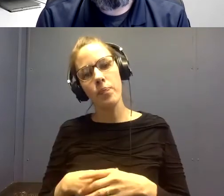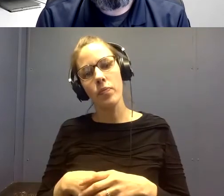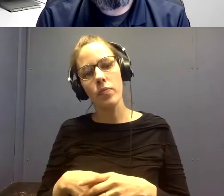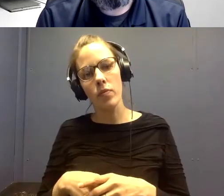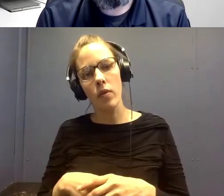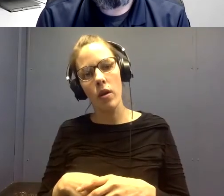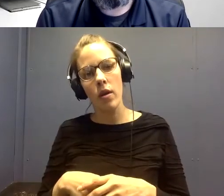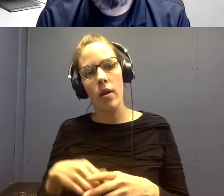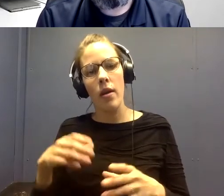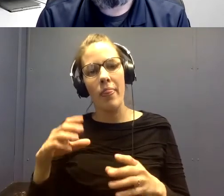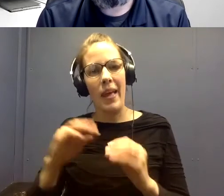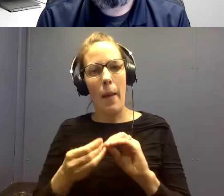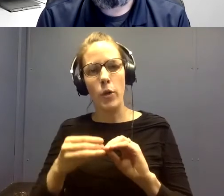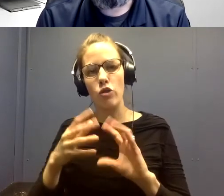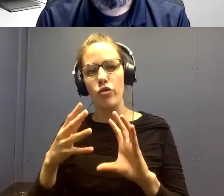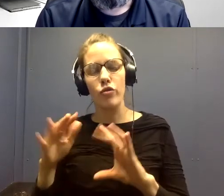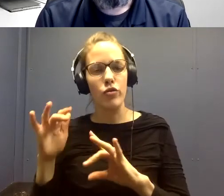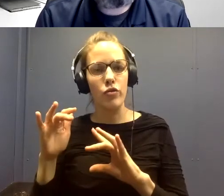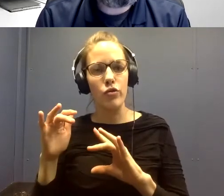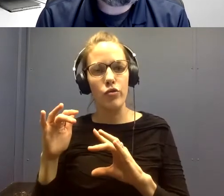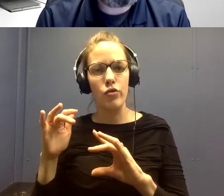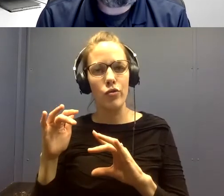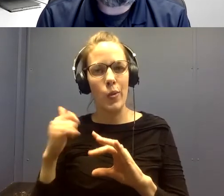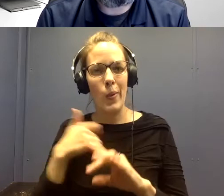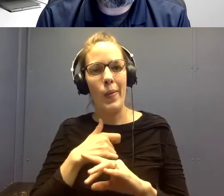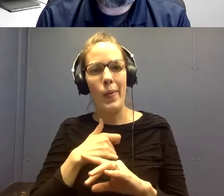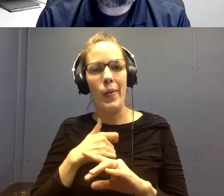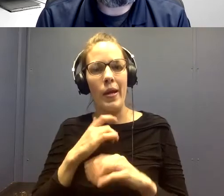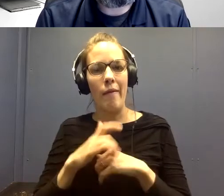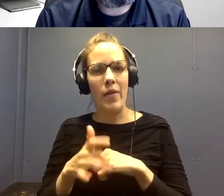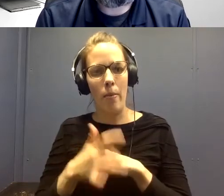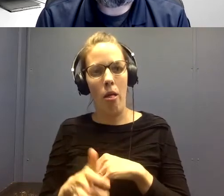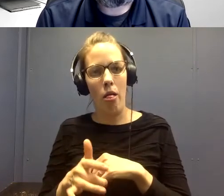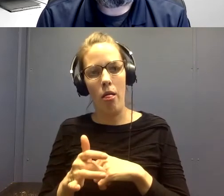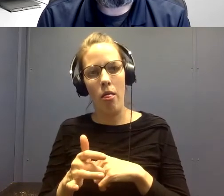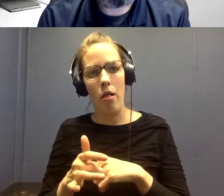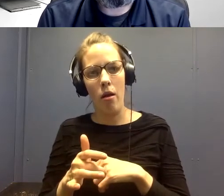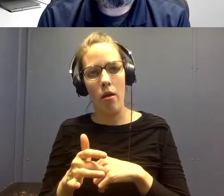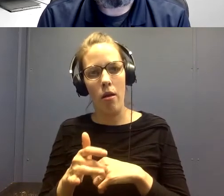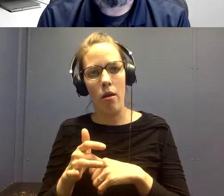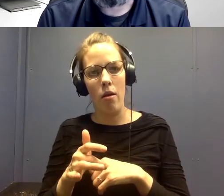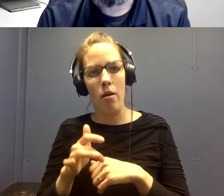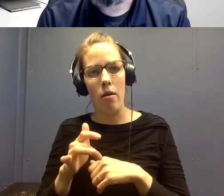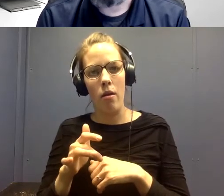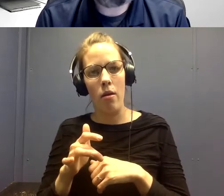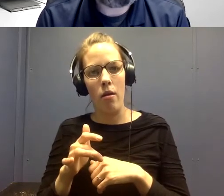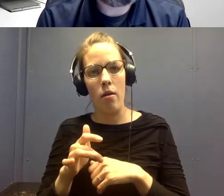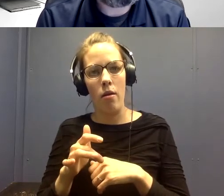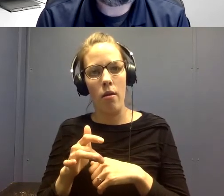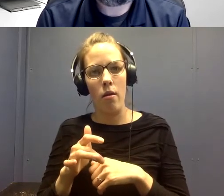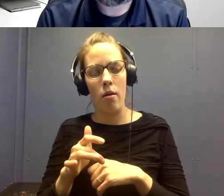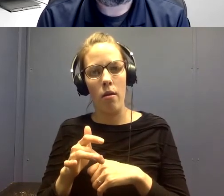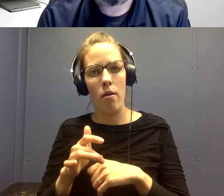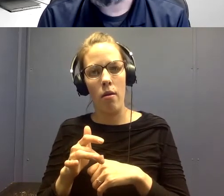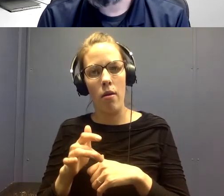again, when it gets into the numbers, we made it, we also made it available. So I just got the numbers across. We're at